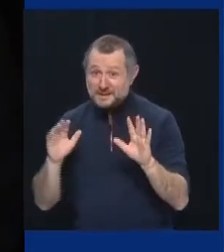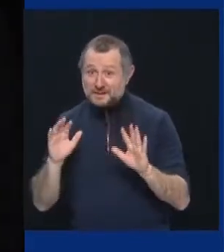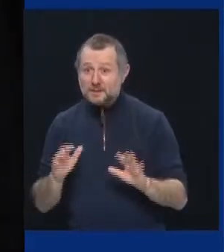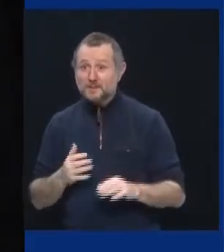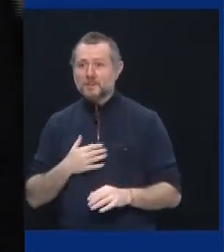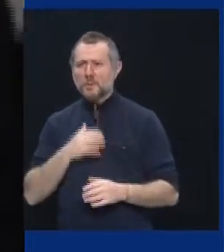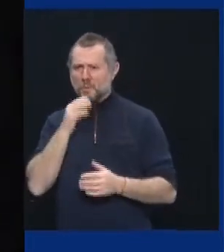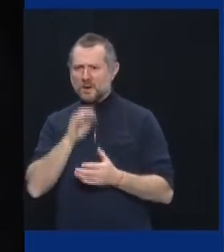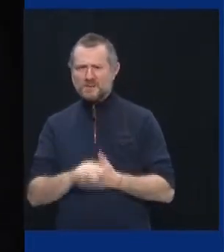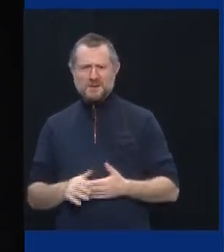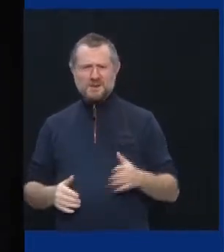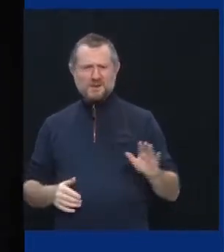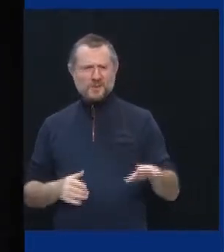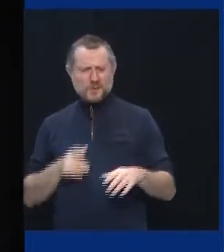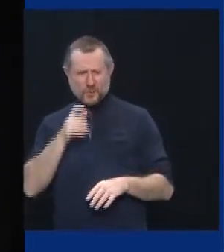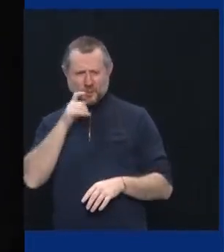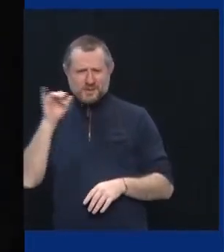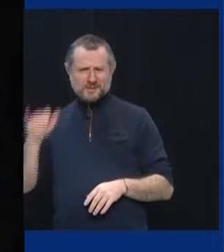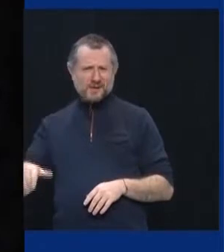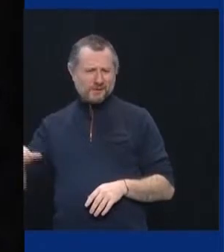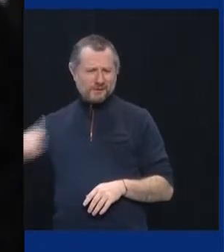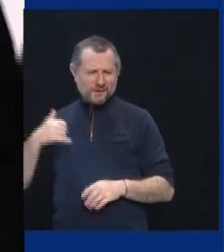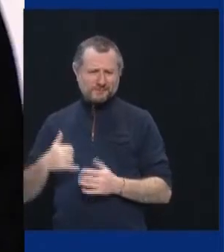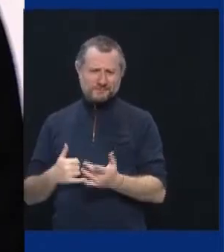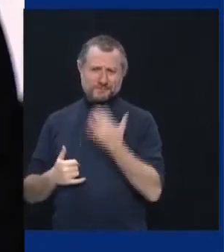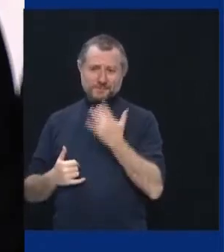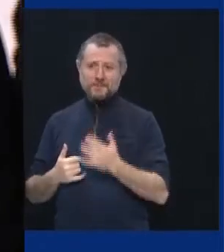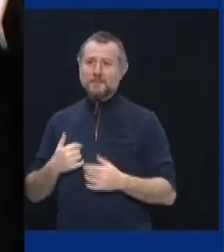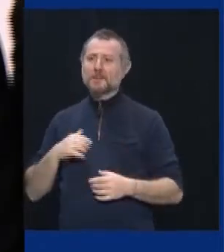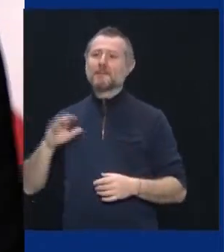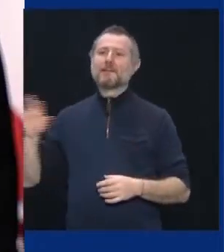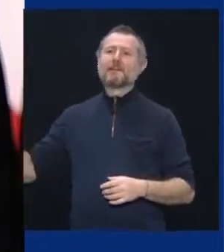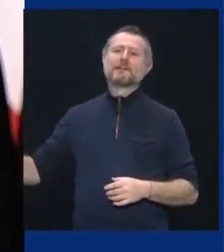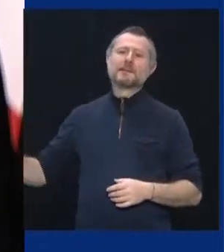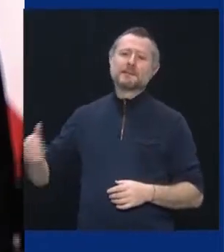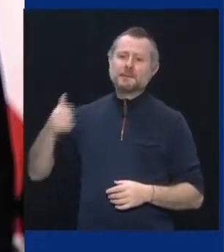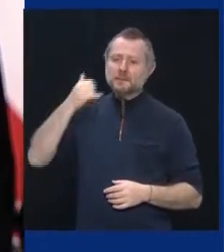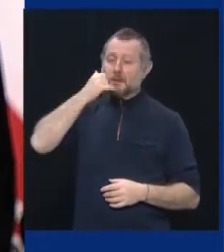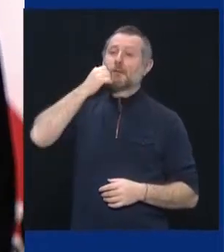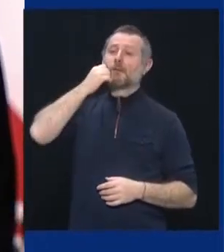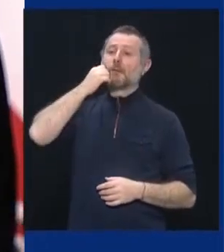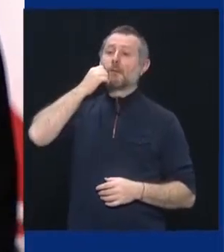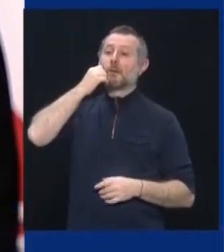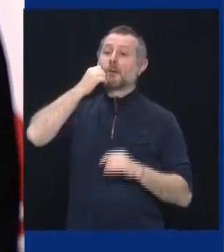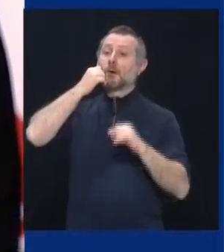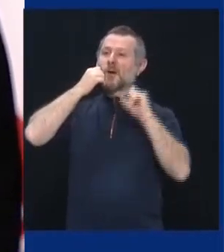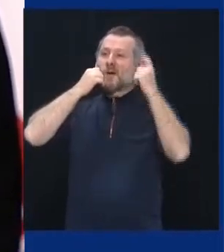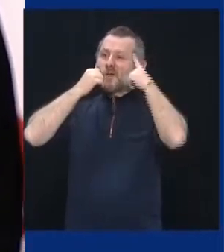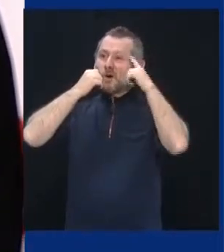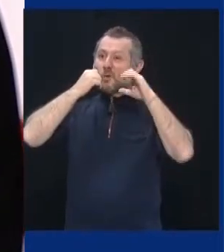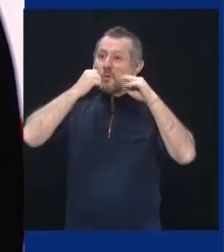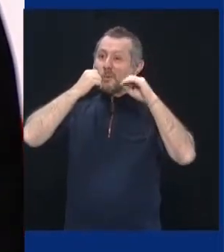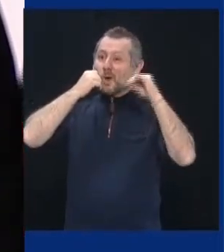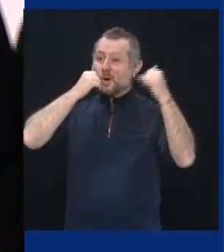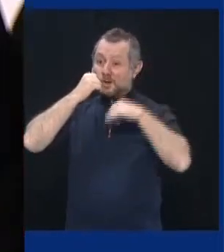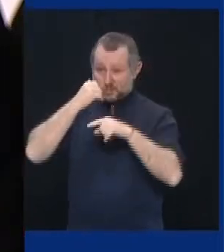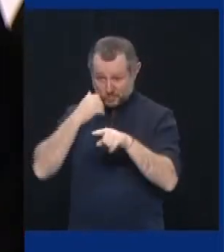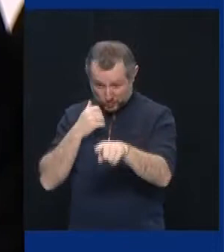that? I picked up the phone. It was Governor Cuomo. He said, are you